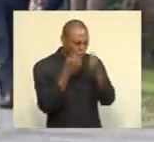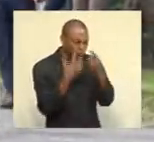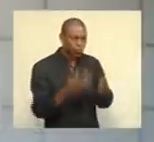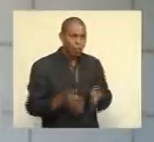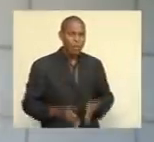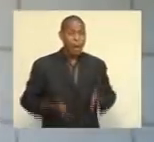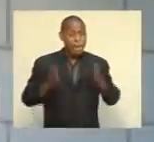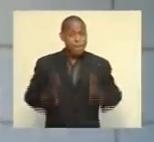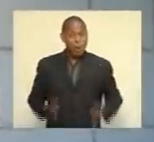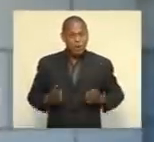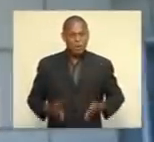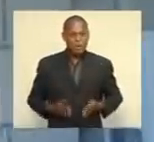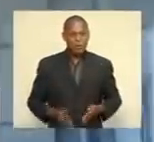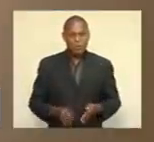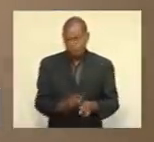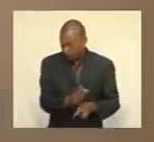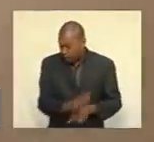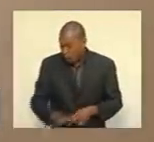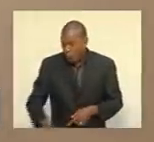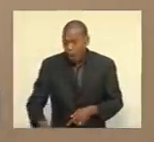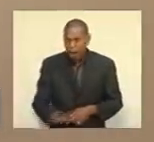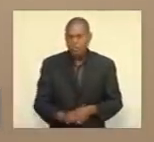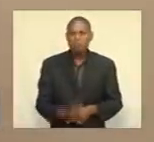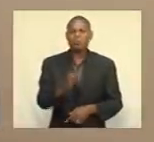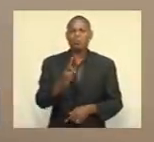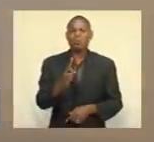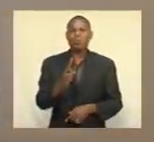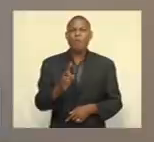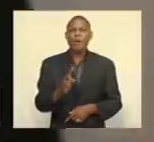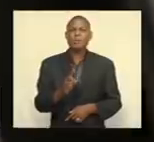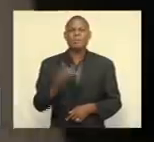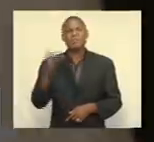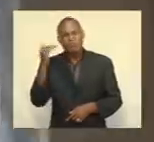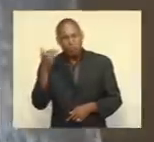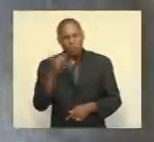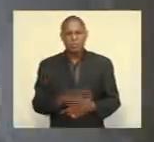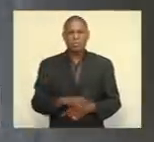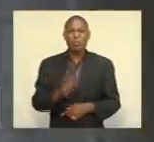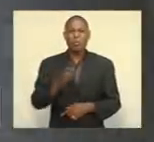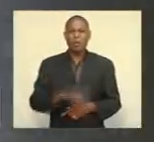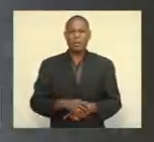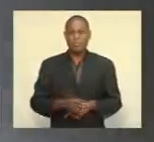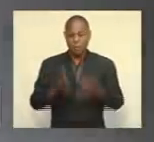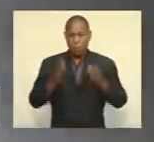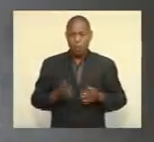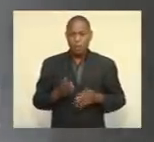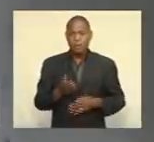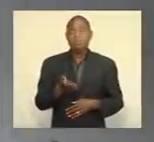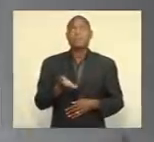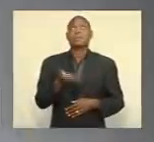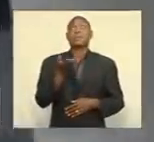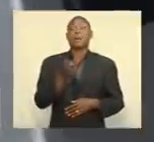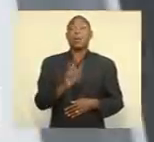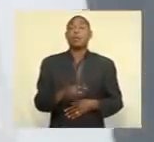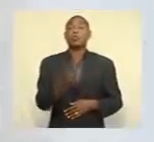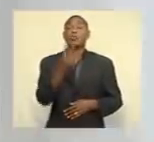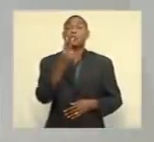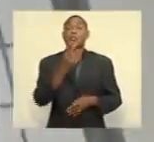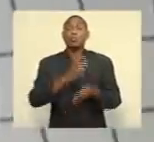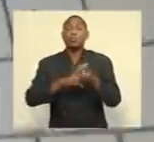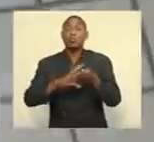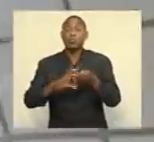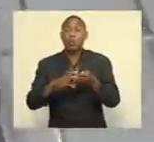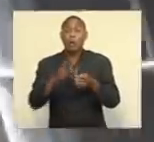floor of one of the bedrooms. The witness said the body was facing upwards and 2 $2 coins were placed on